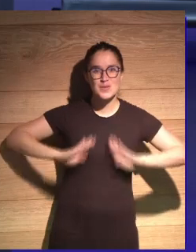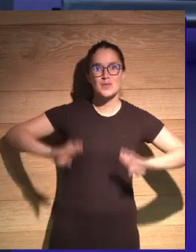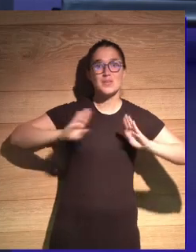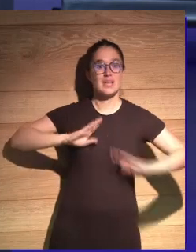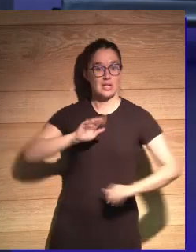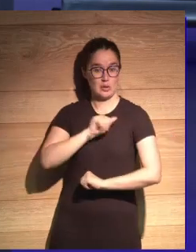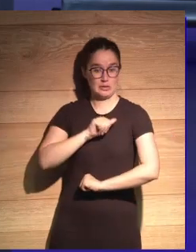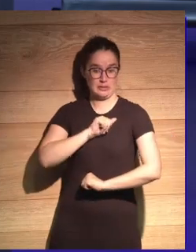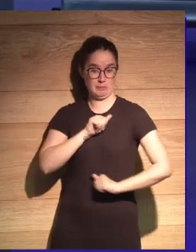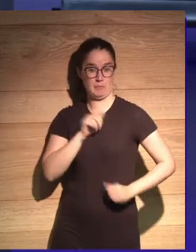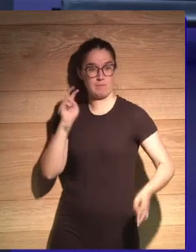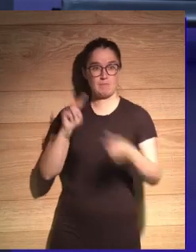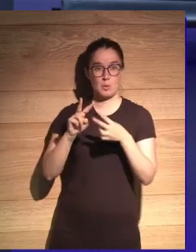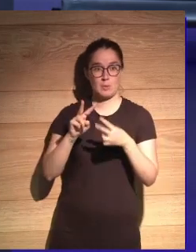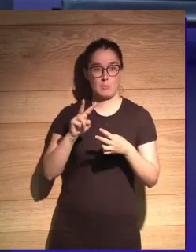and I welcome you all.